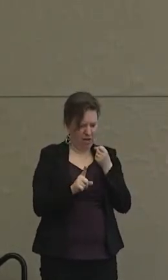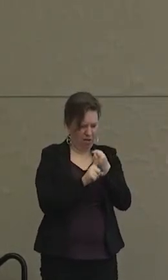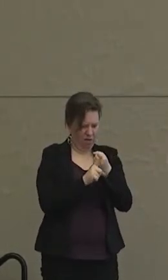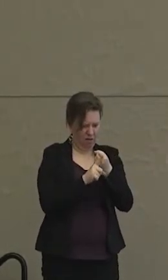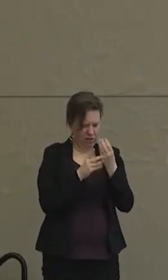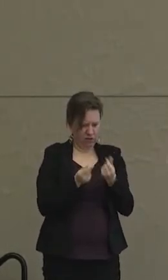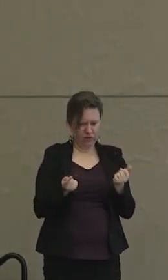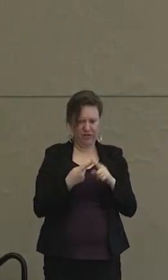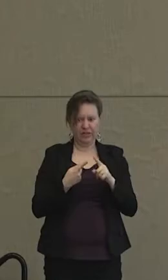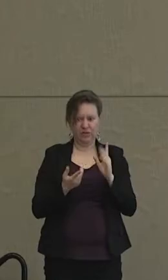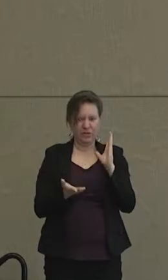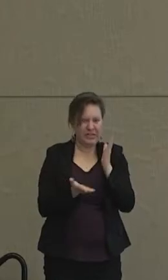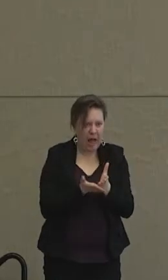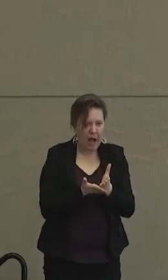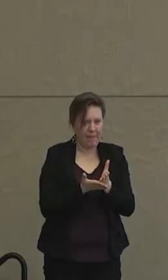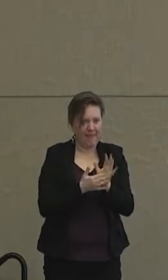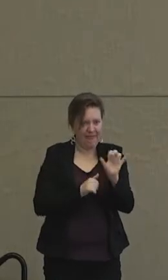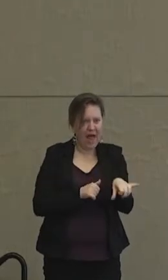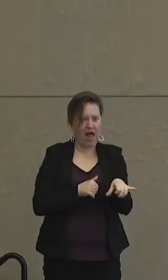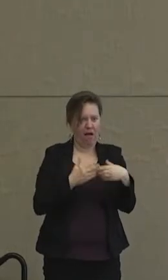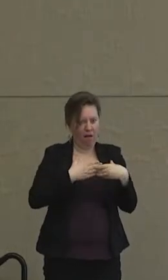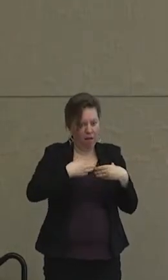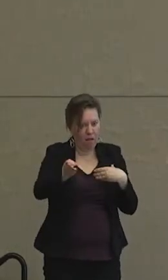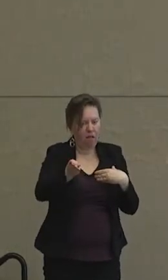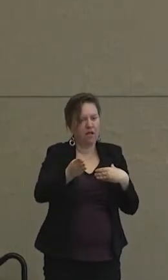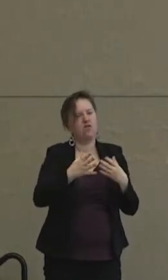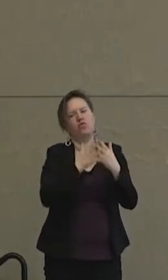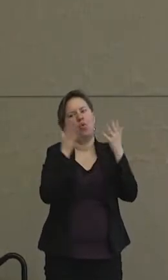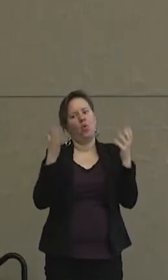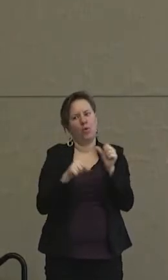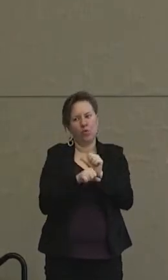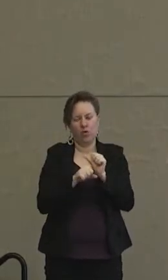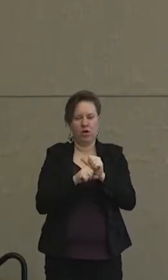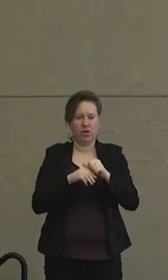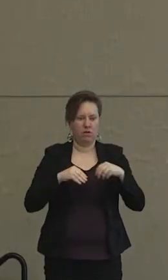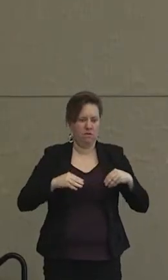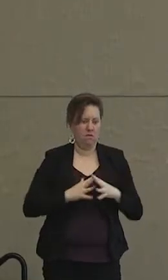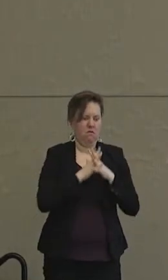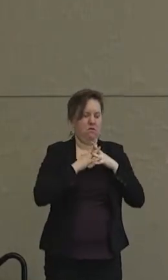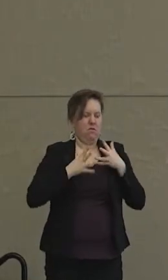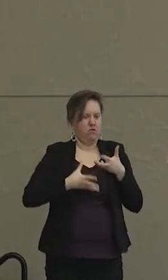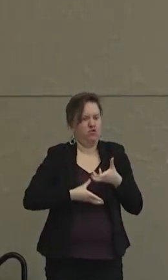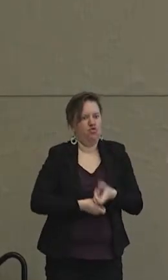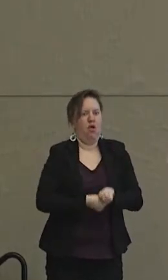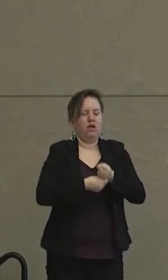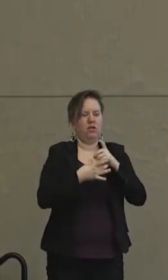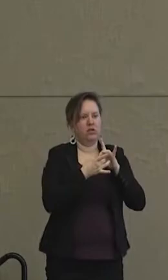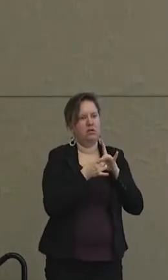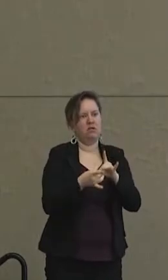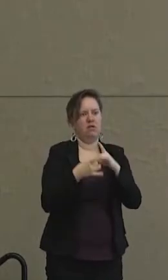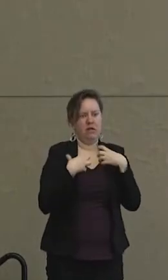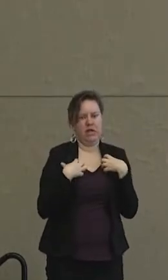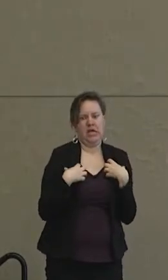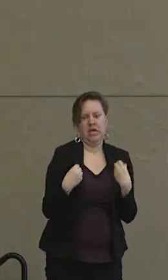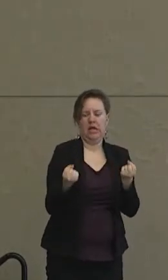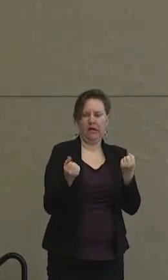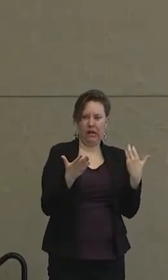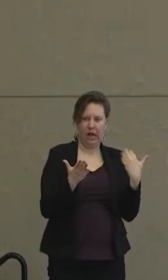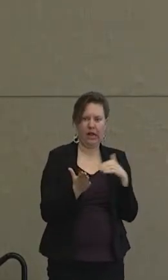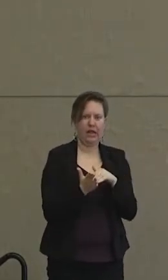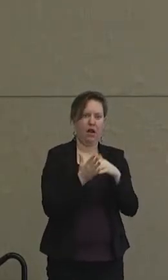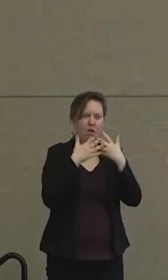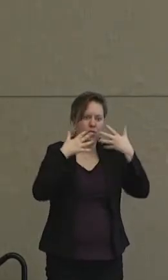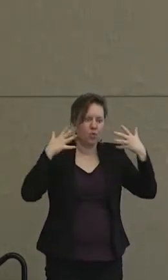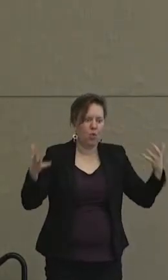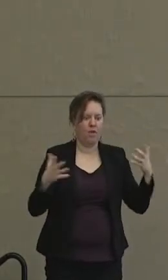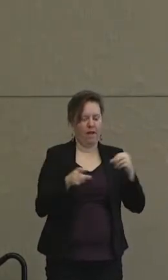this is stopping it in the first place. It's so much work to rebuild trust and healing